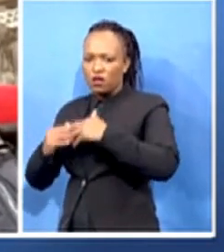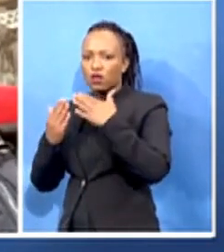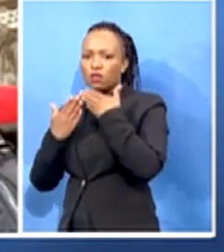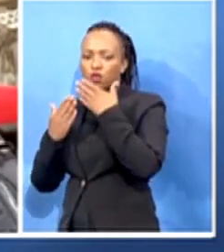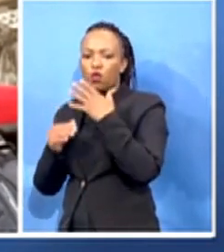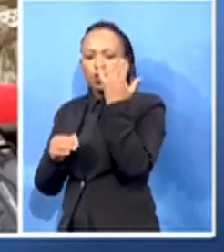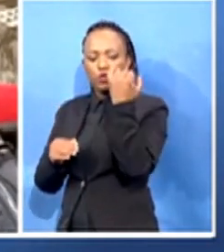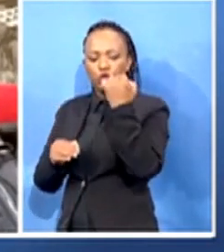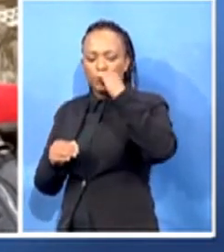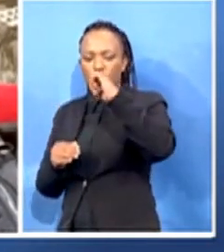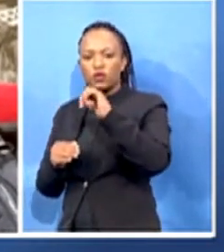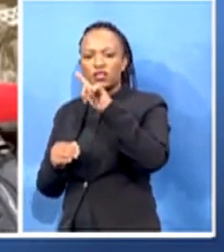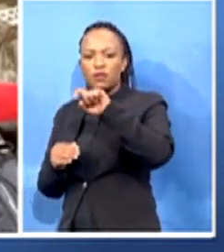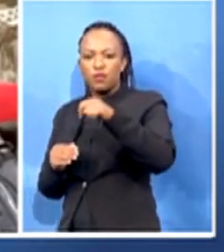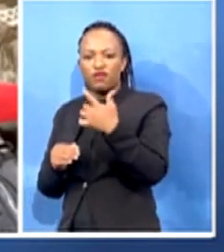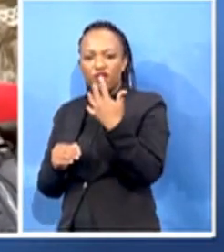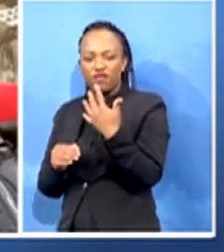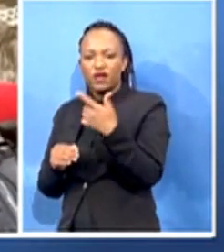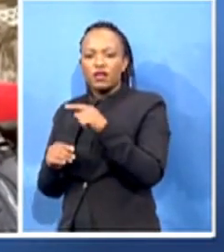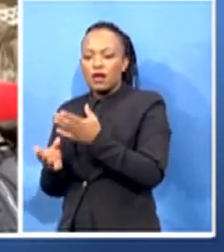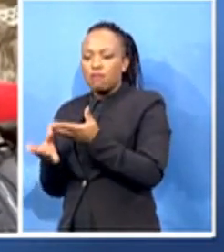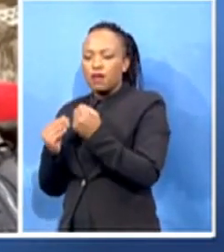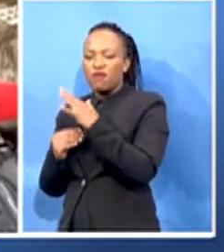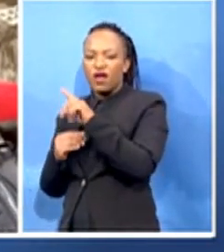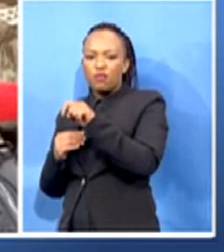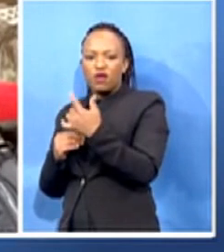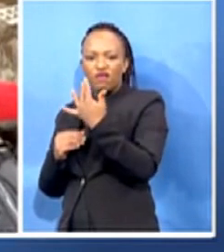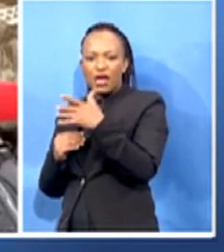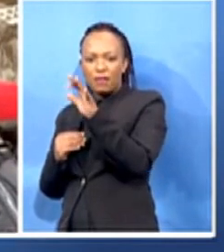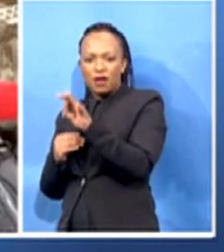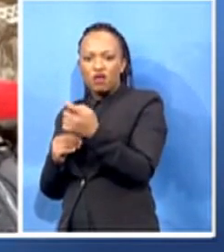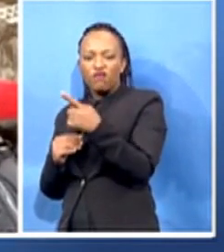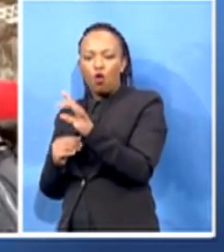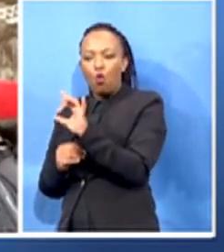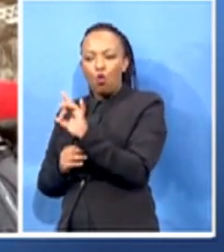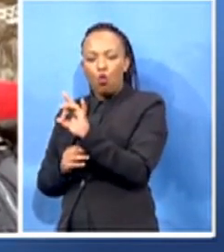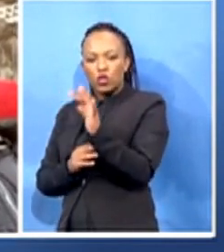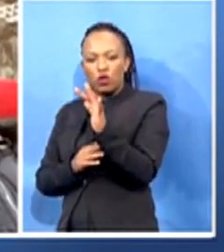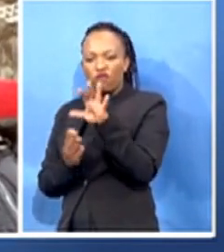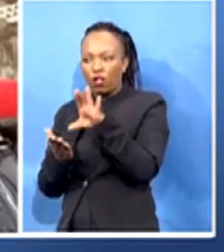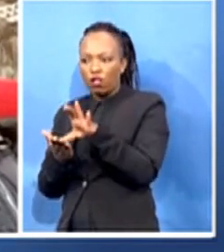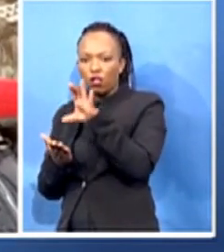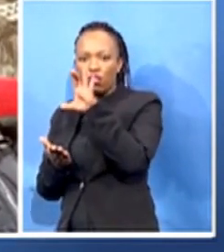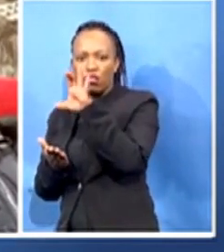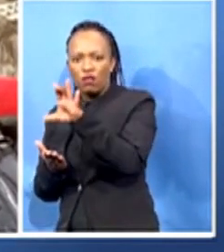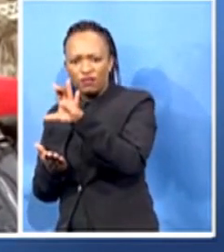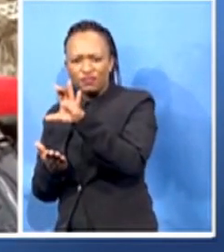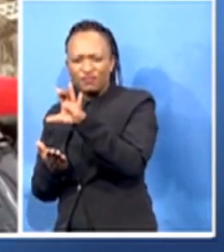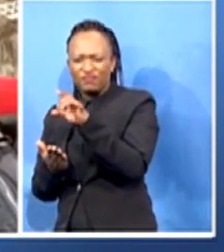take 5.5 for a once-off ex gratia. How do you tally the numbers?